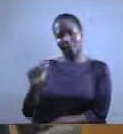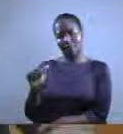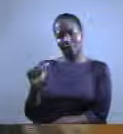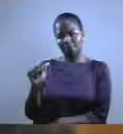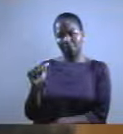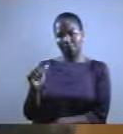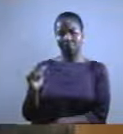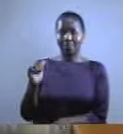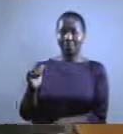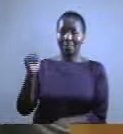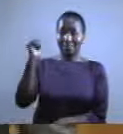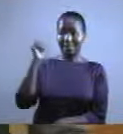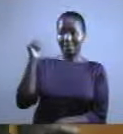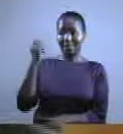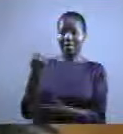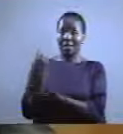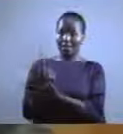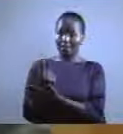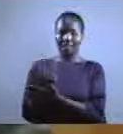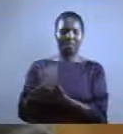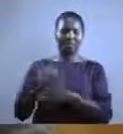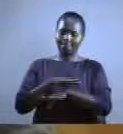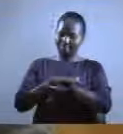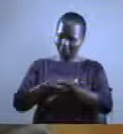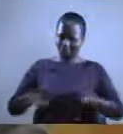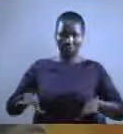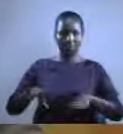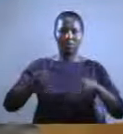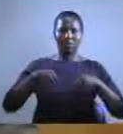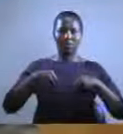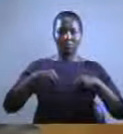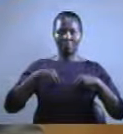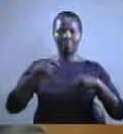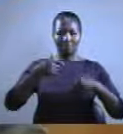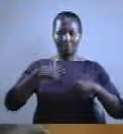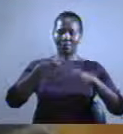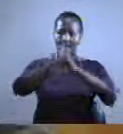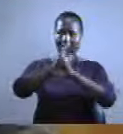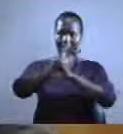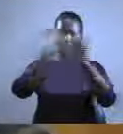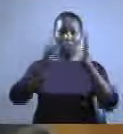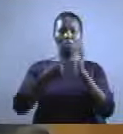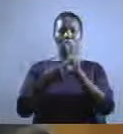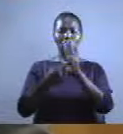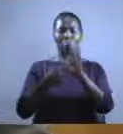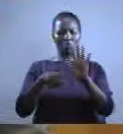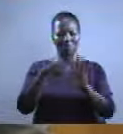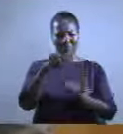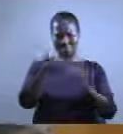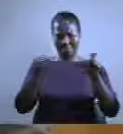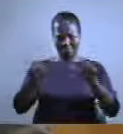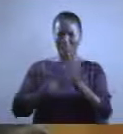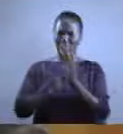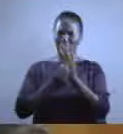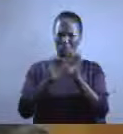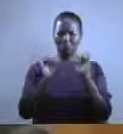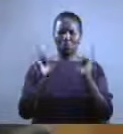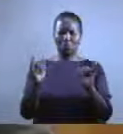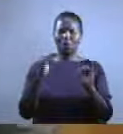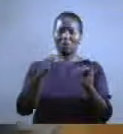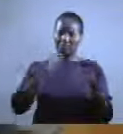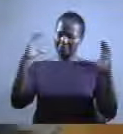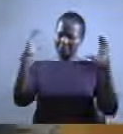order. Is completely unacceptable. It is a clear proof that these thugs have no real service